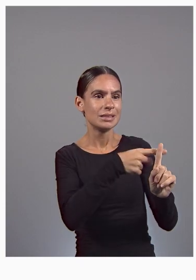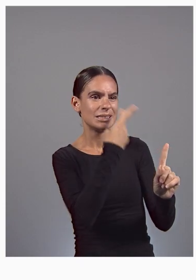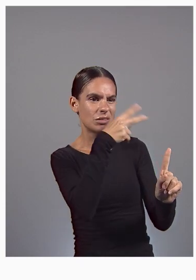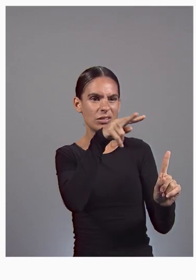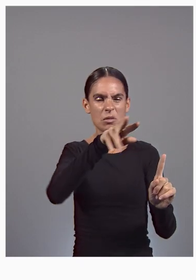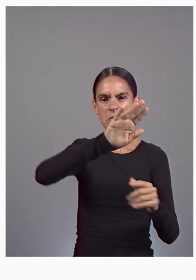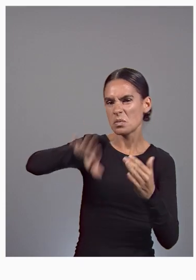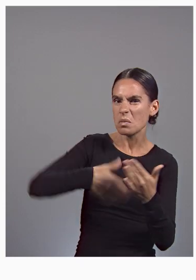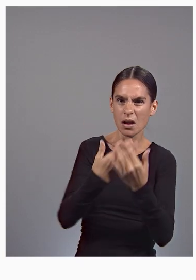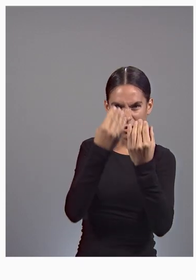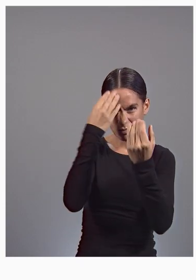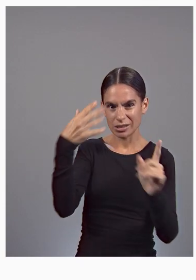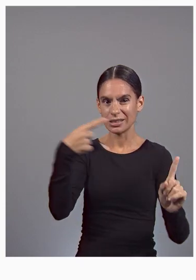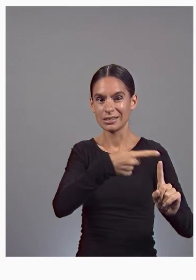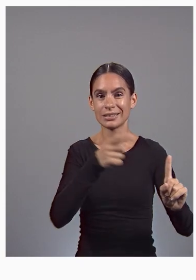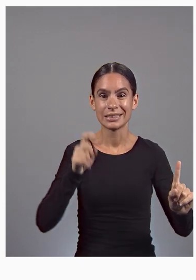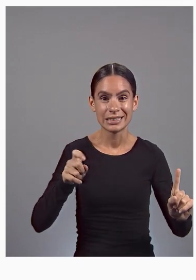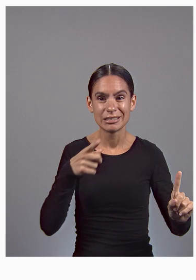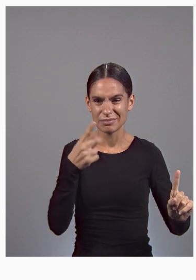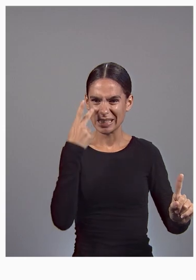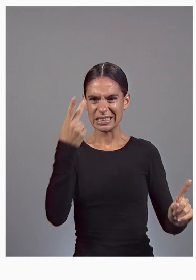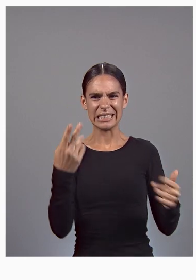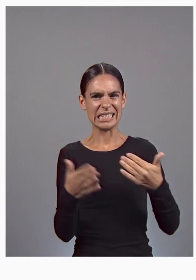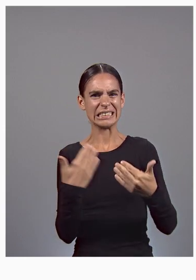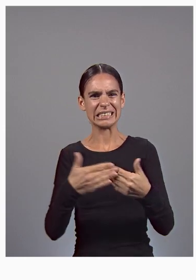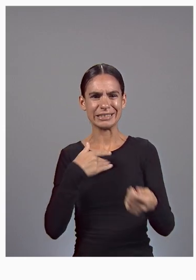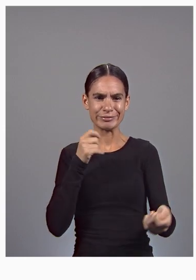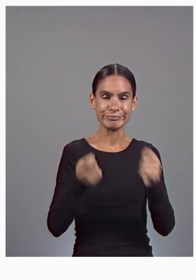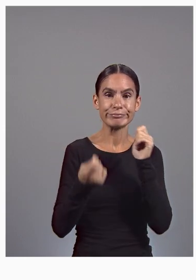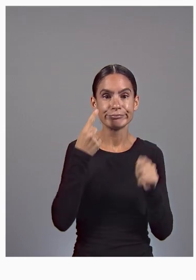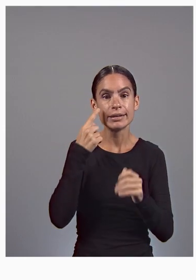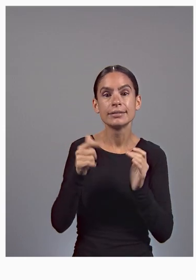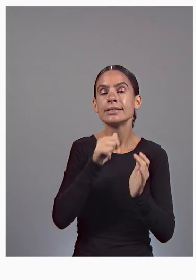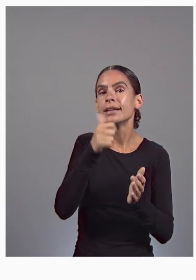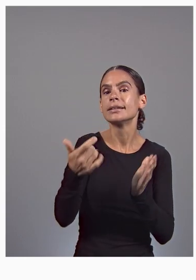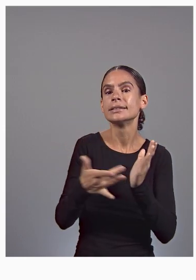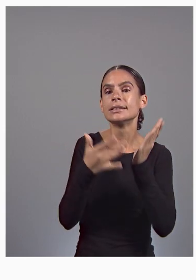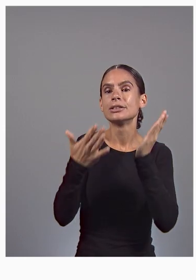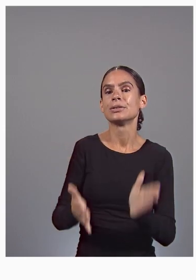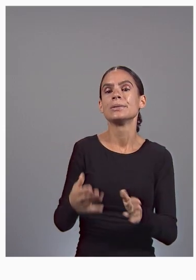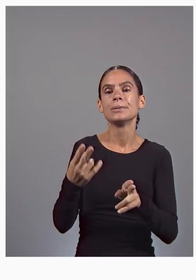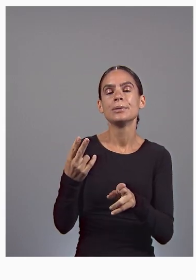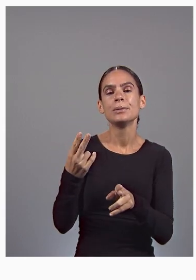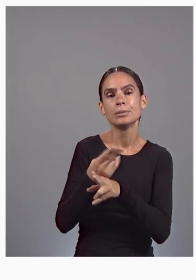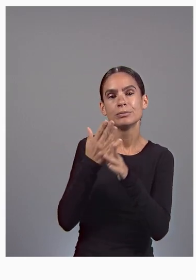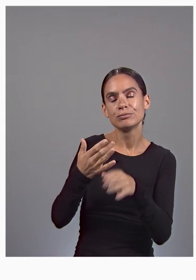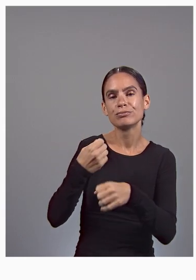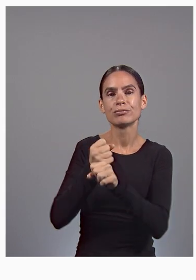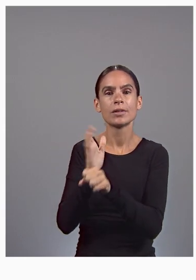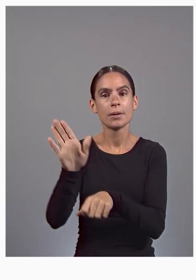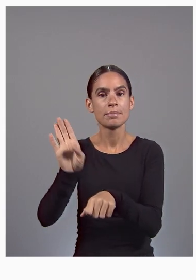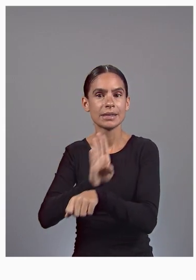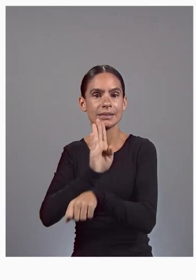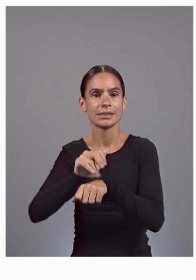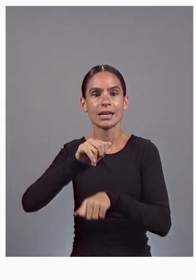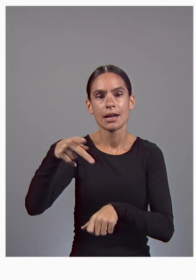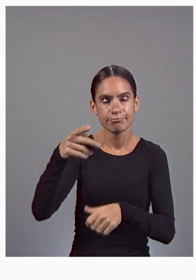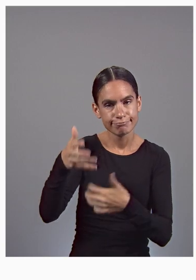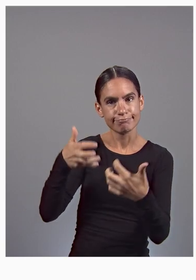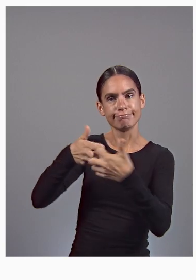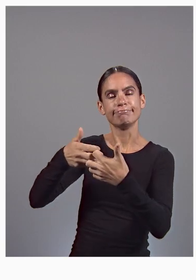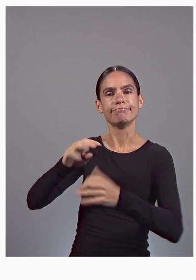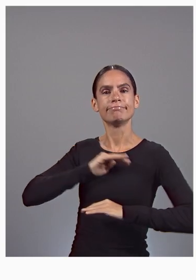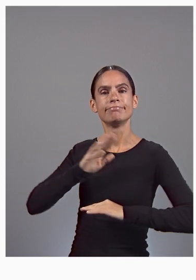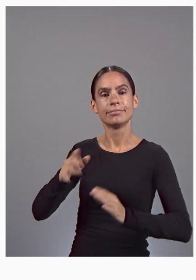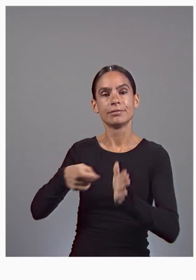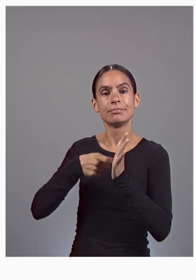You saw just how easy we are making it for non-technical users to create business applications that meet their immediate needs. With no-code and